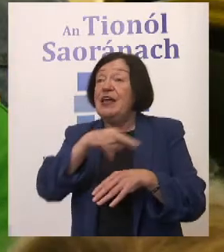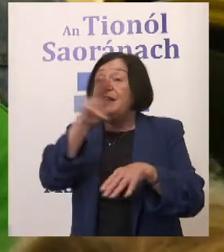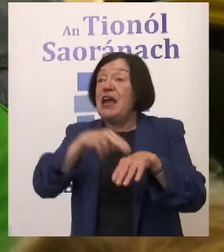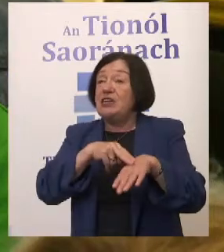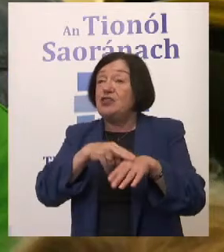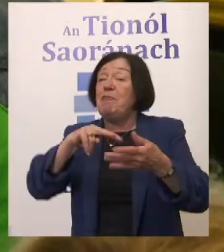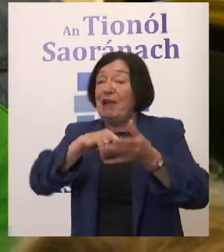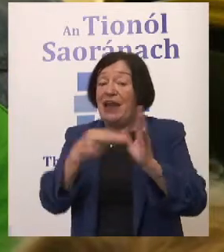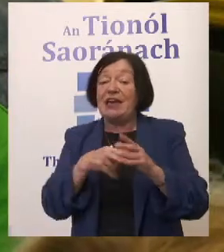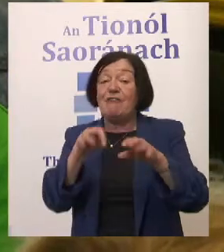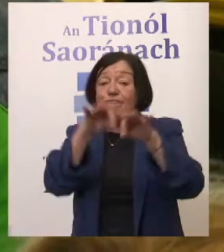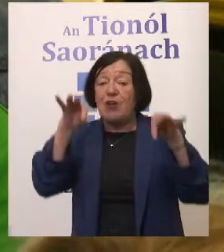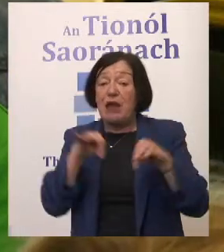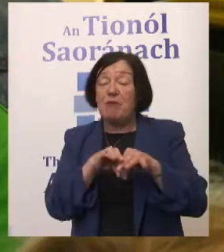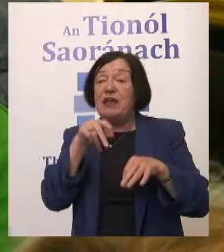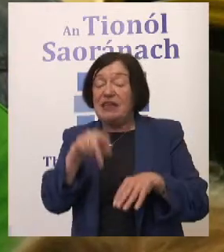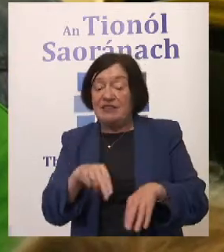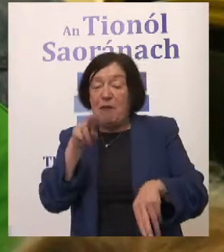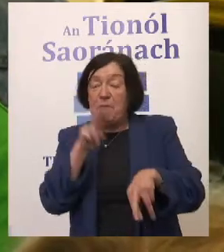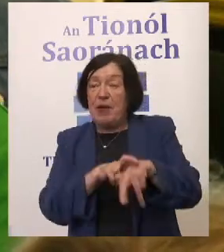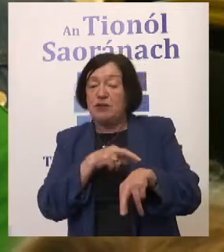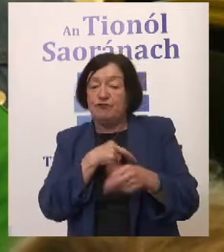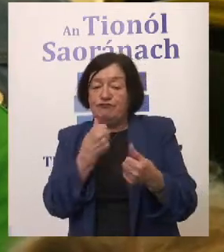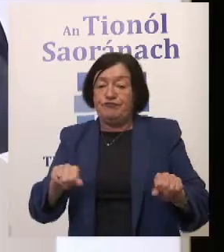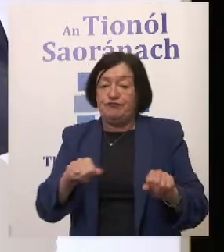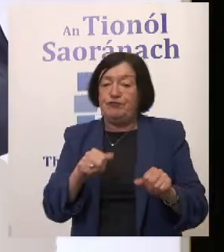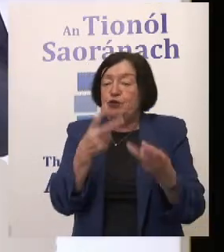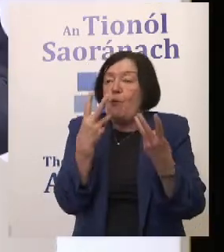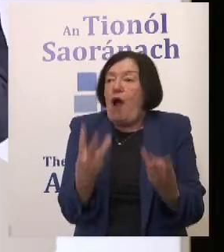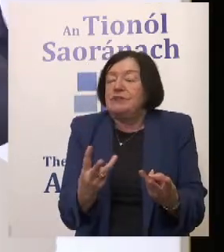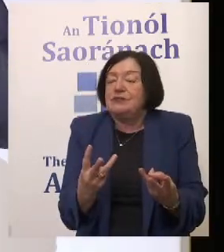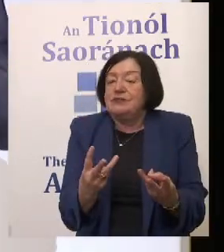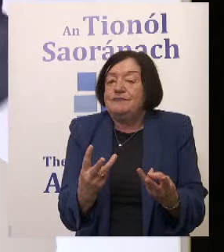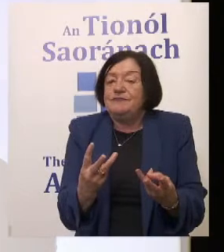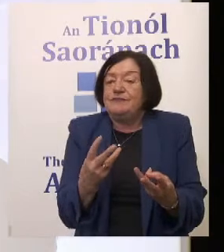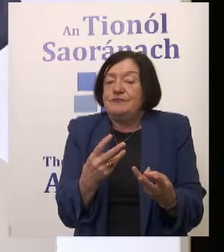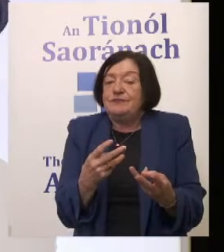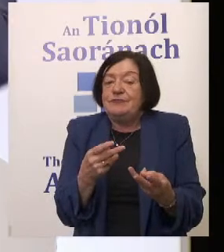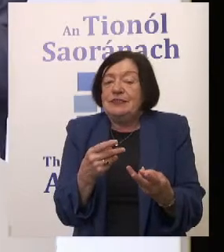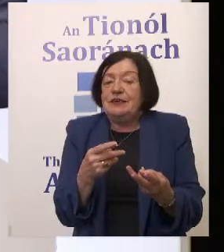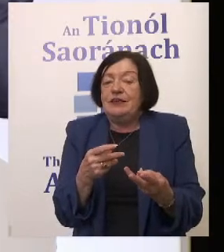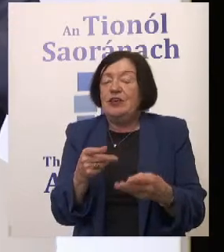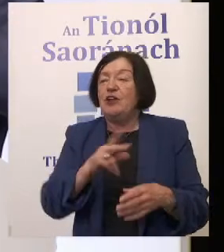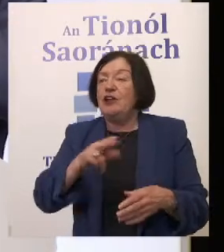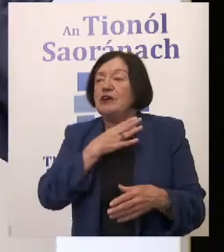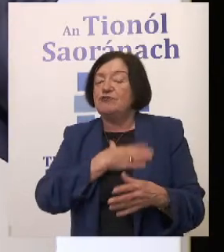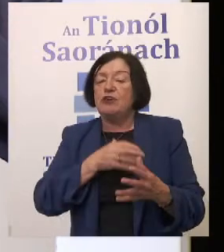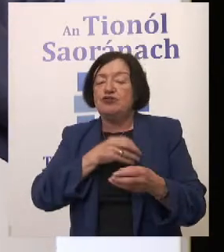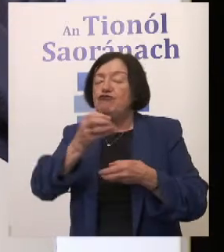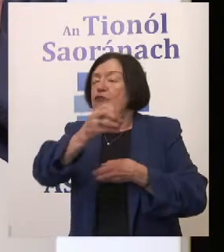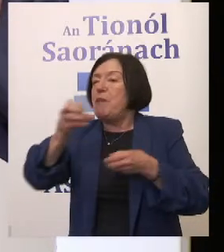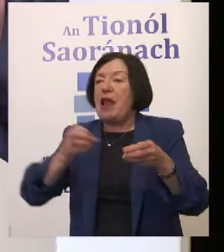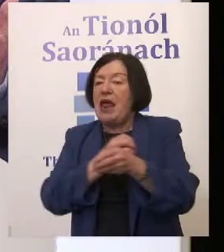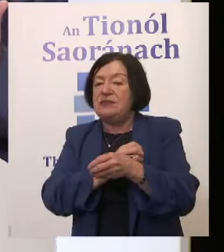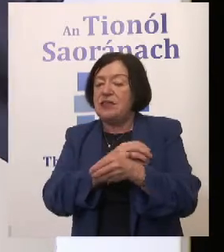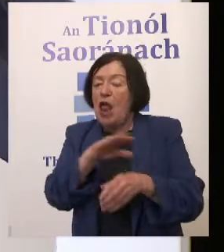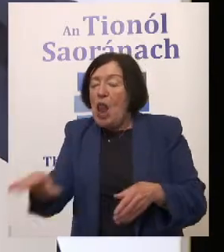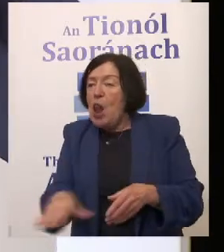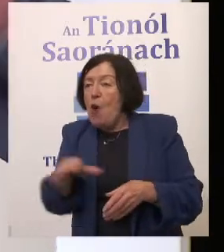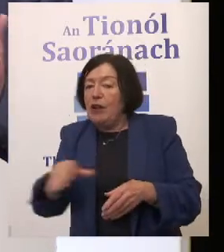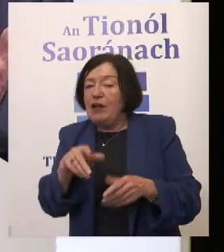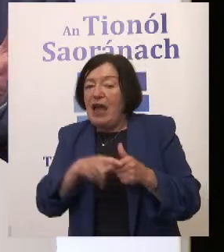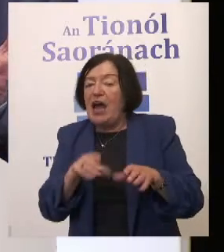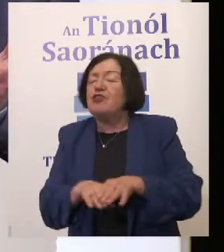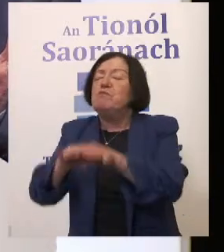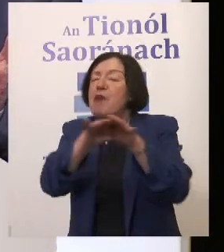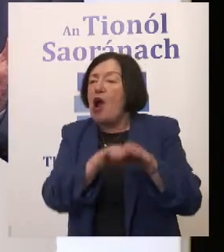framework. Is that a better way to get what you want out of these powers? So not trying to replace local government and local democracy